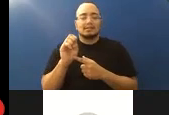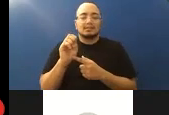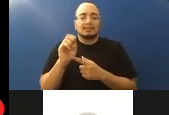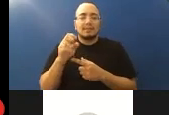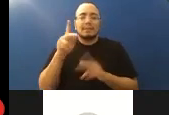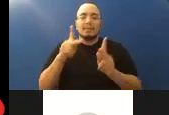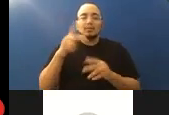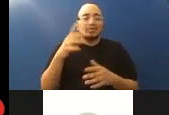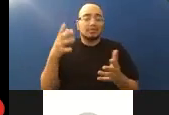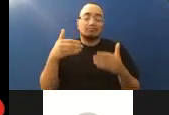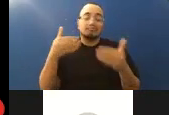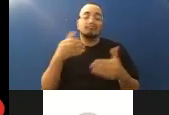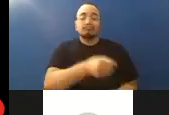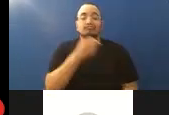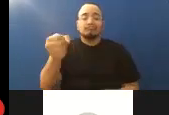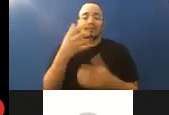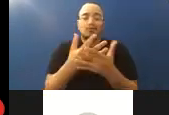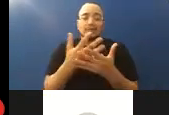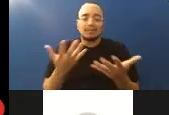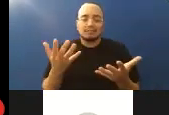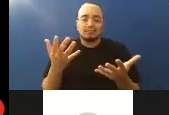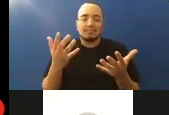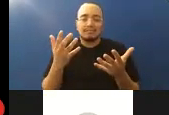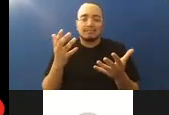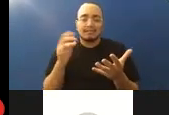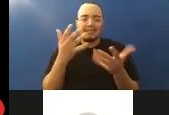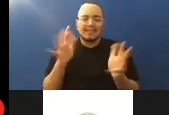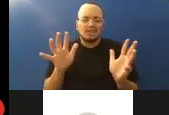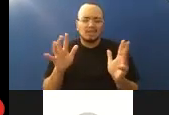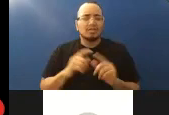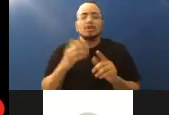I don't know. Like, good question, but I don't know.